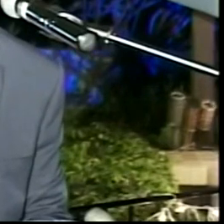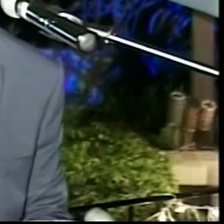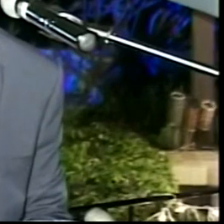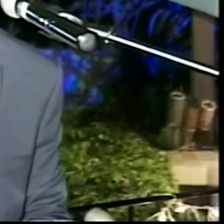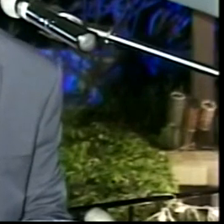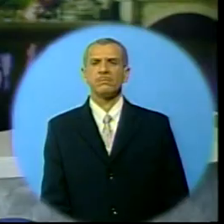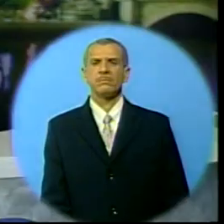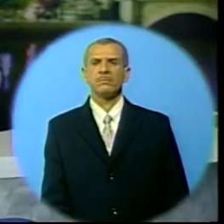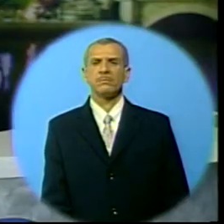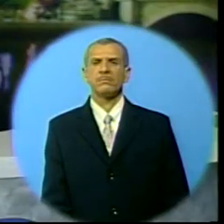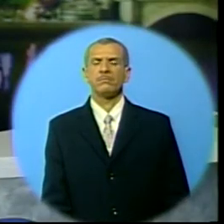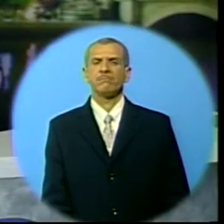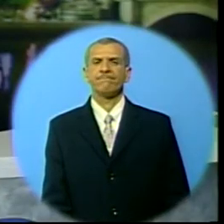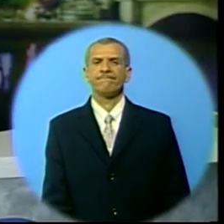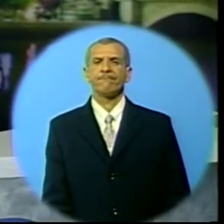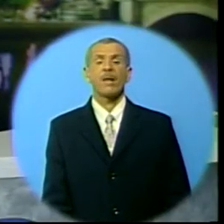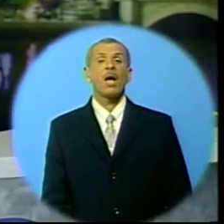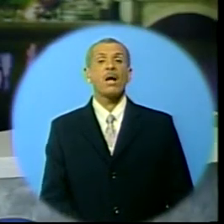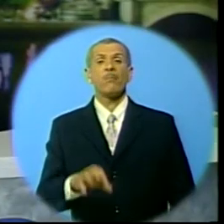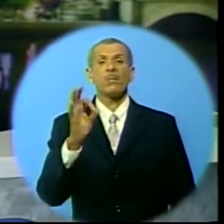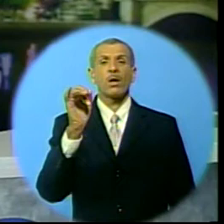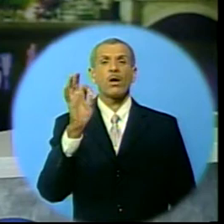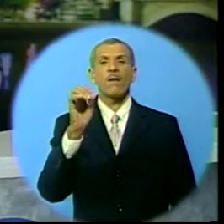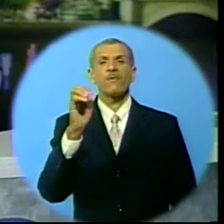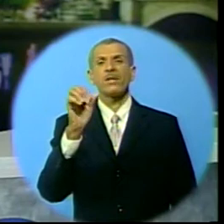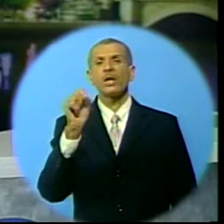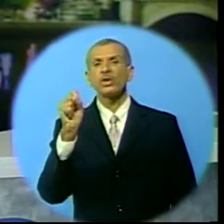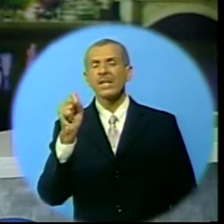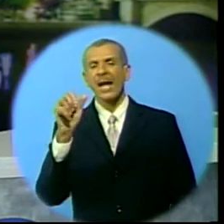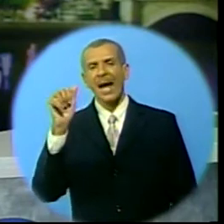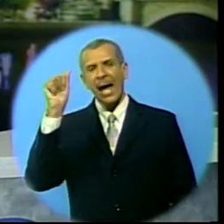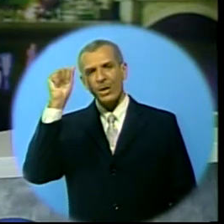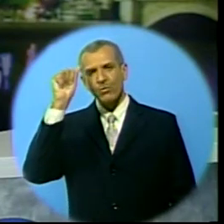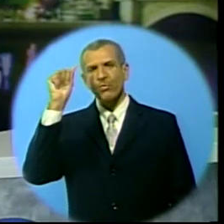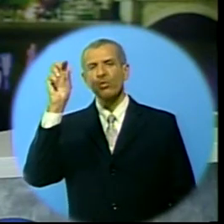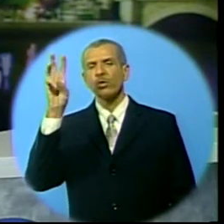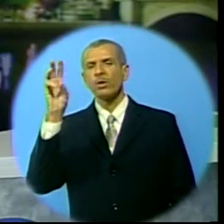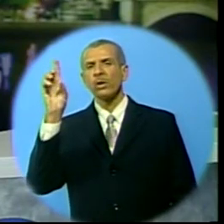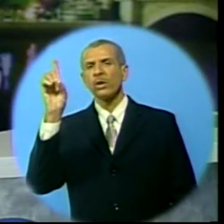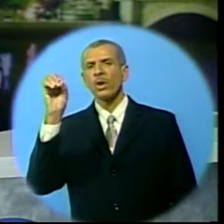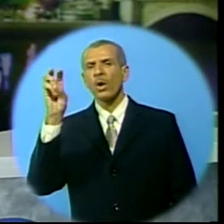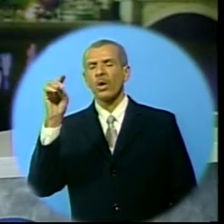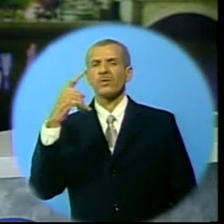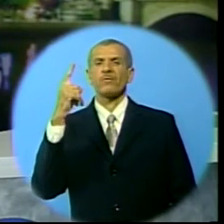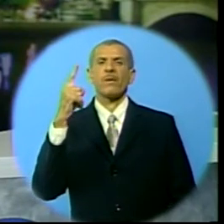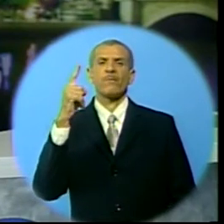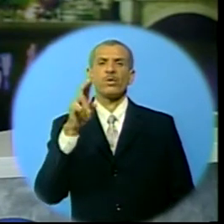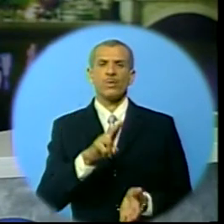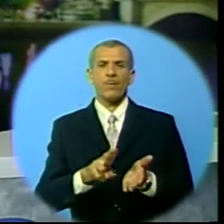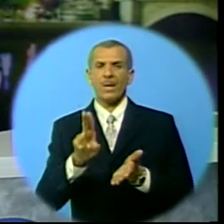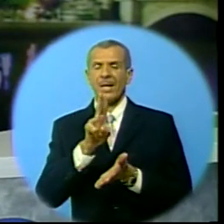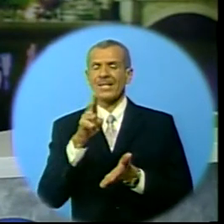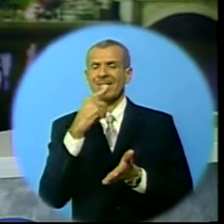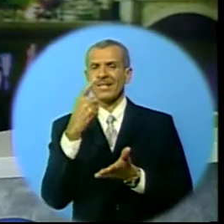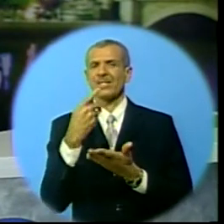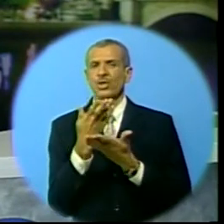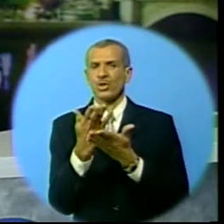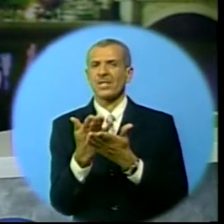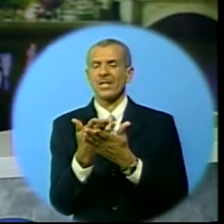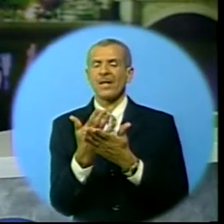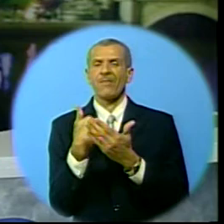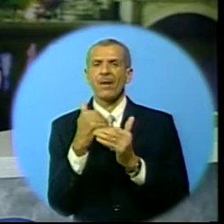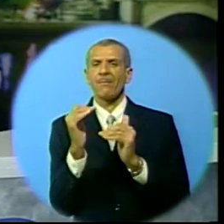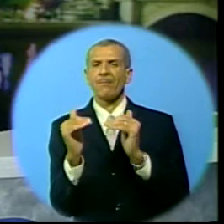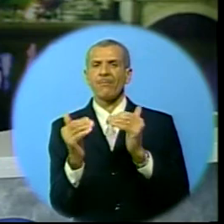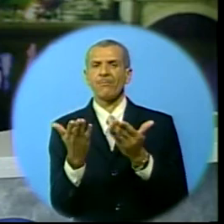migration. Professor Andrew Downs at the University of the West Indies is suggesting that to regain some balance to the challenge